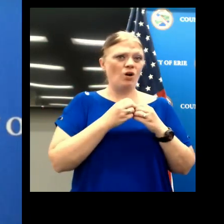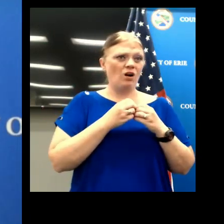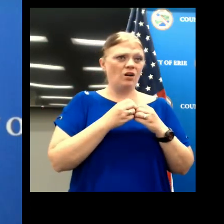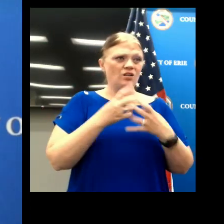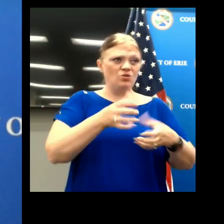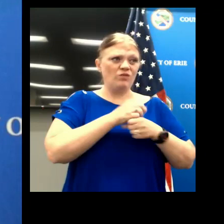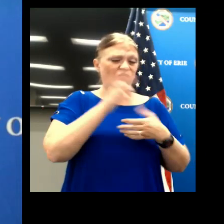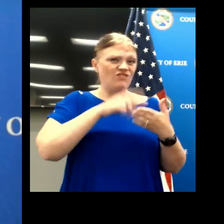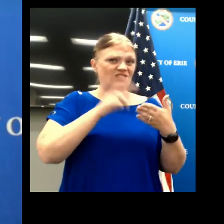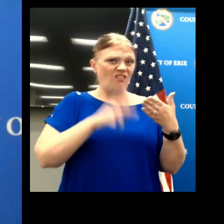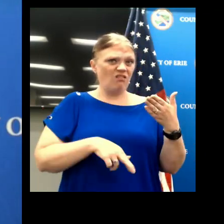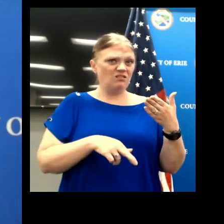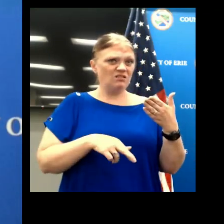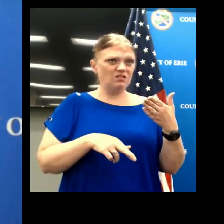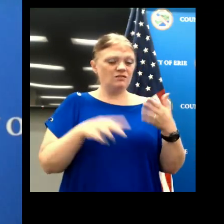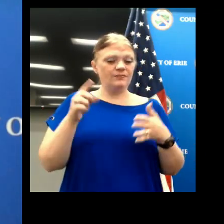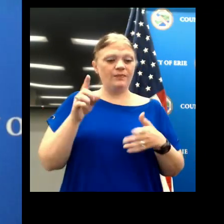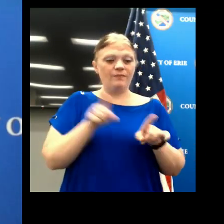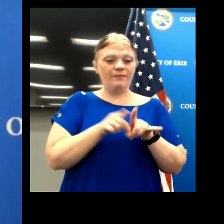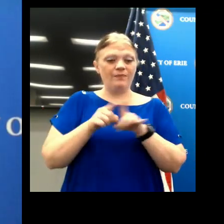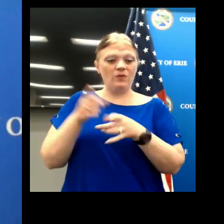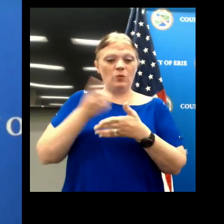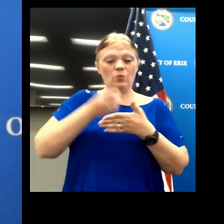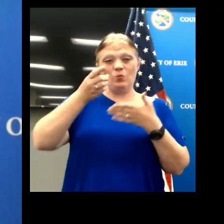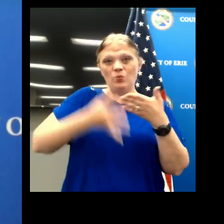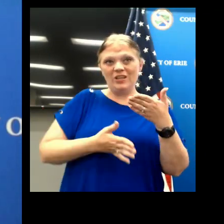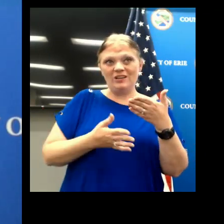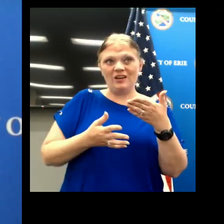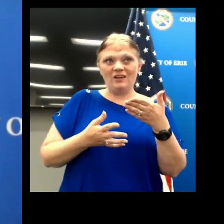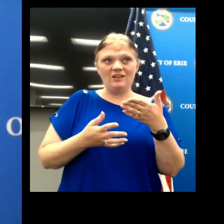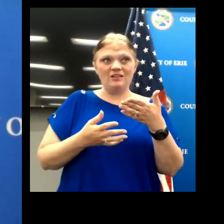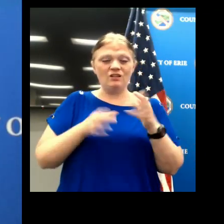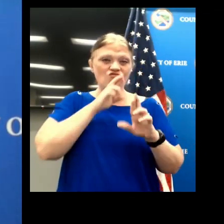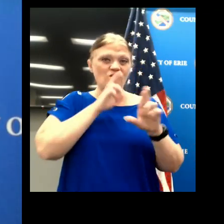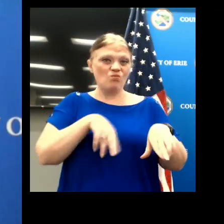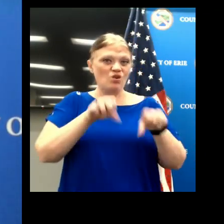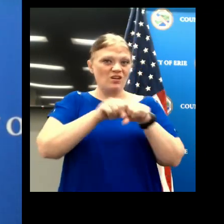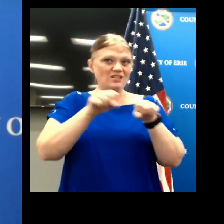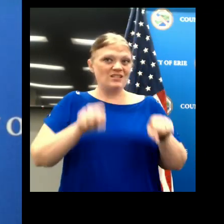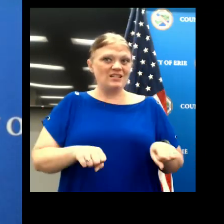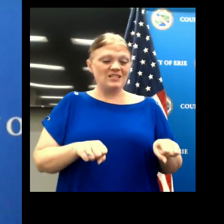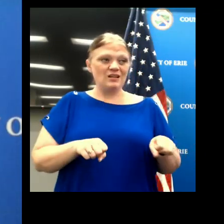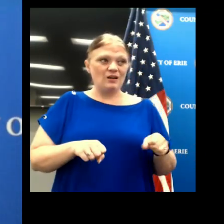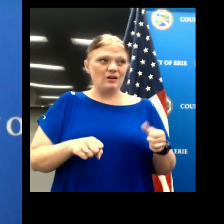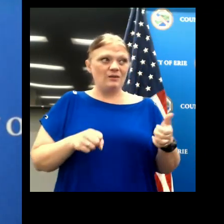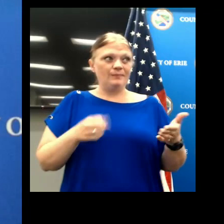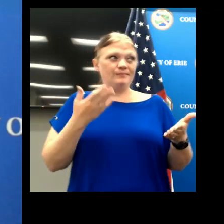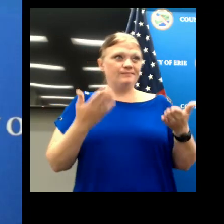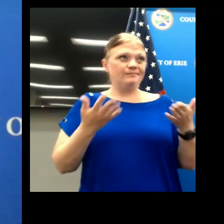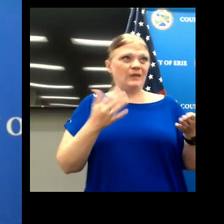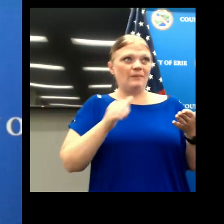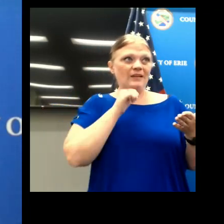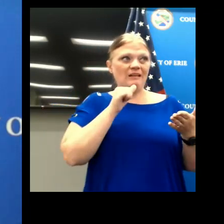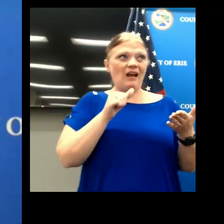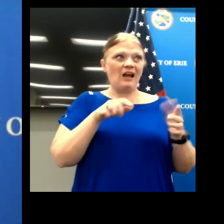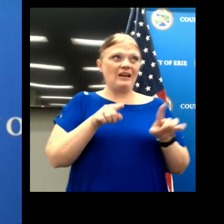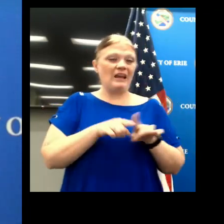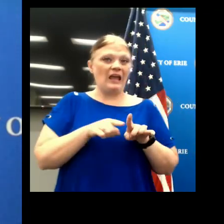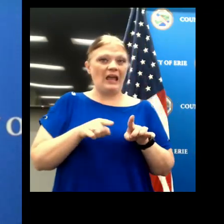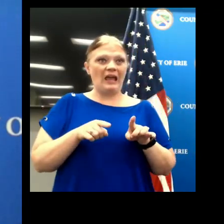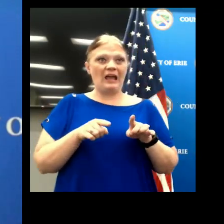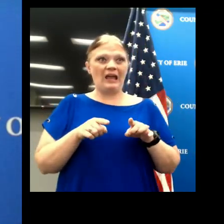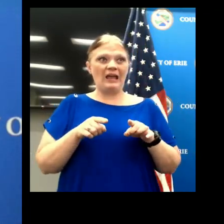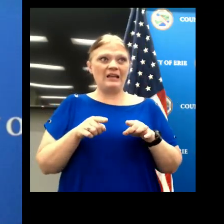tests. Also on the weekend, the reporting system may not be as robust